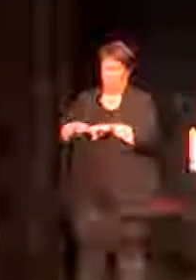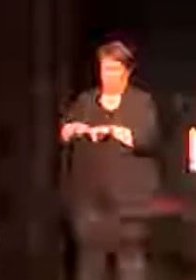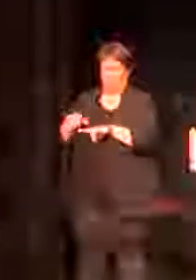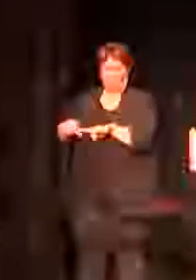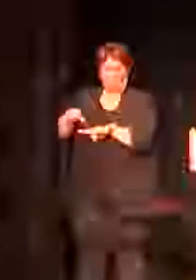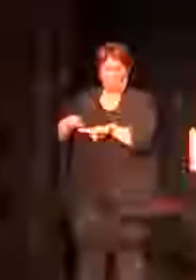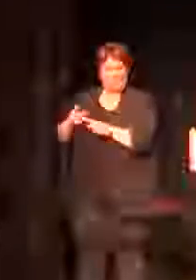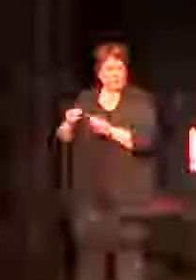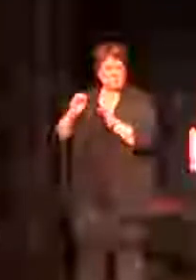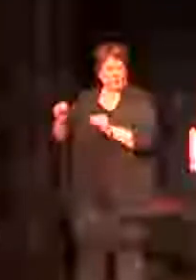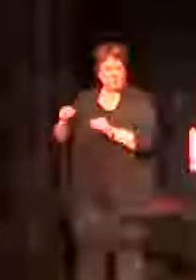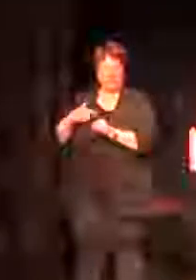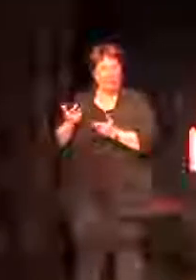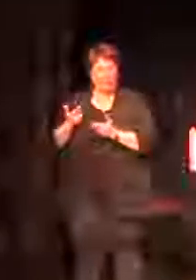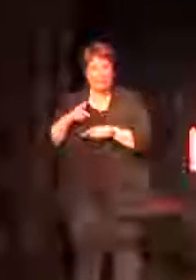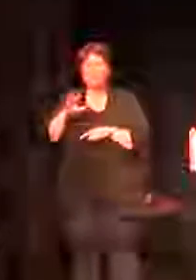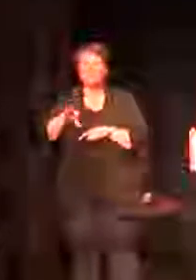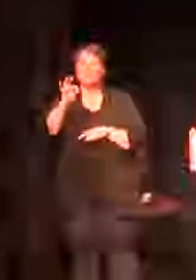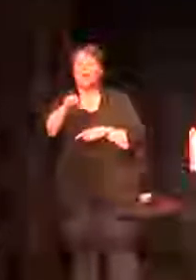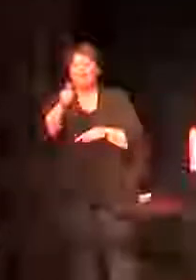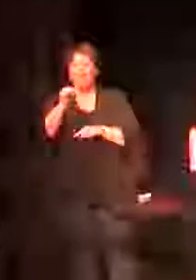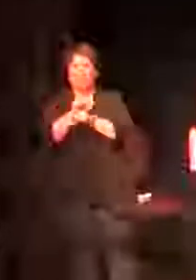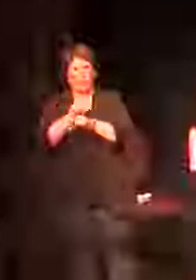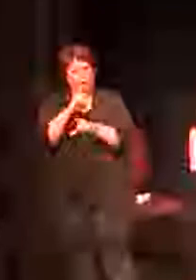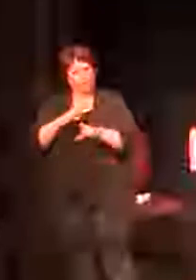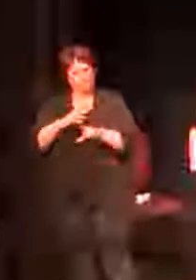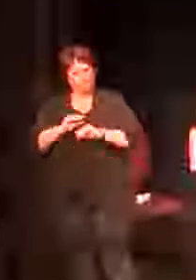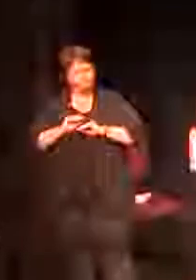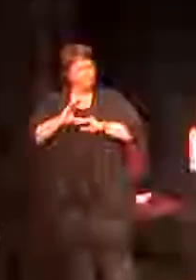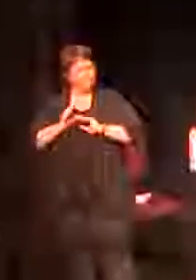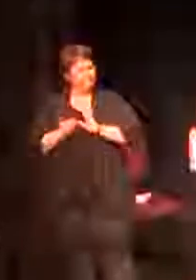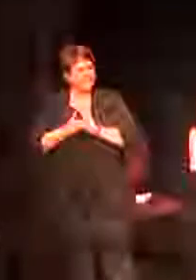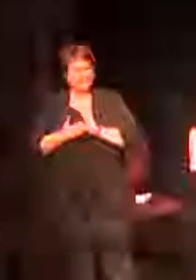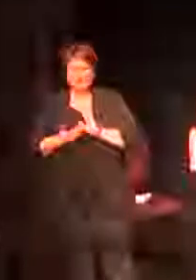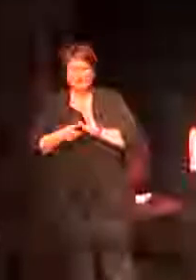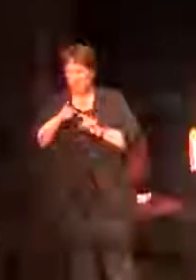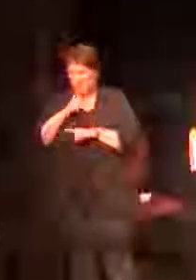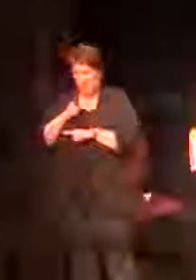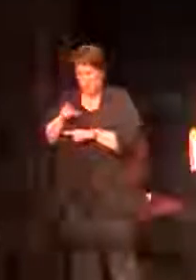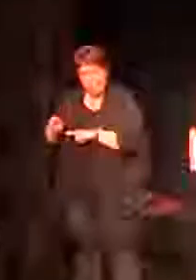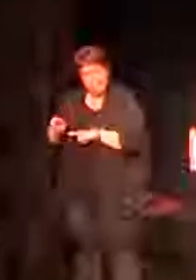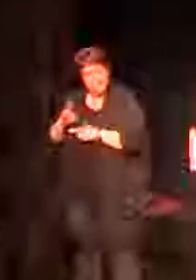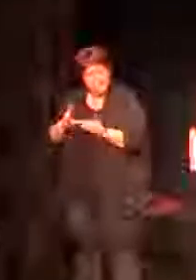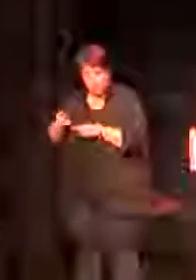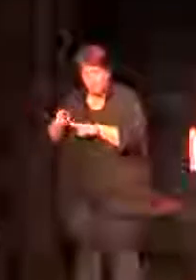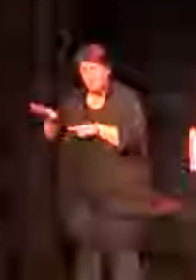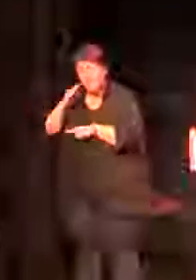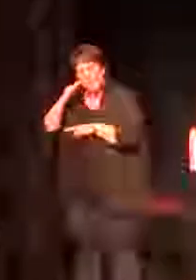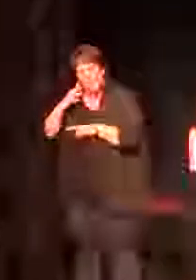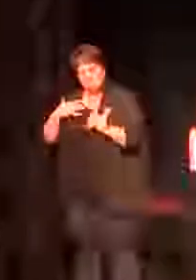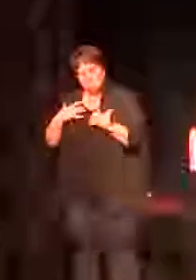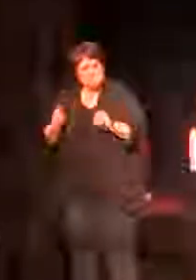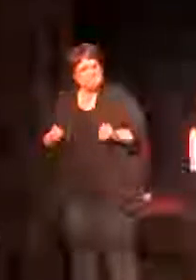sitting doing nothing than it is to finding meaningful work. Some of these workers should be home, getting healing from their